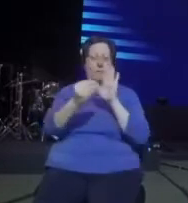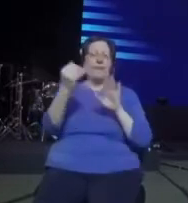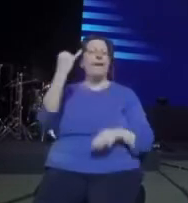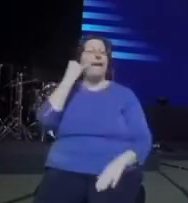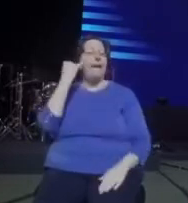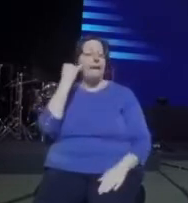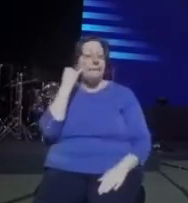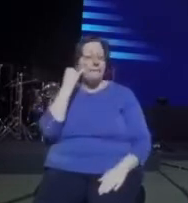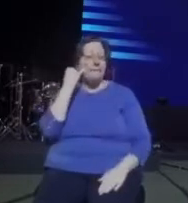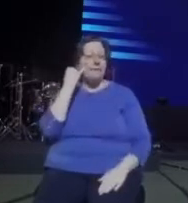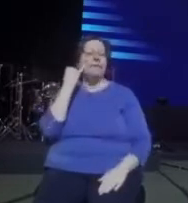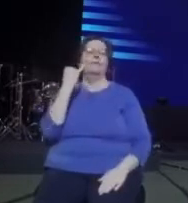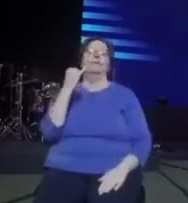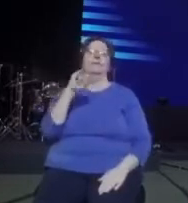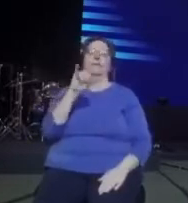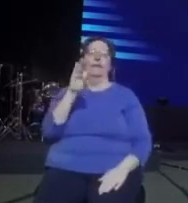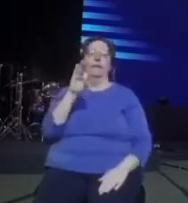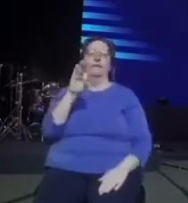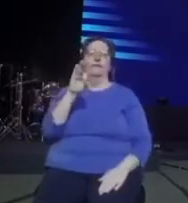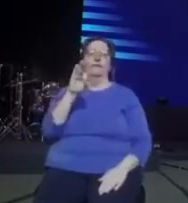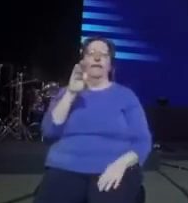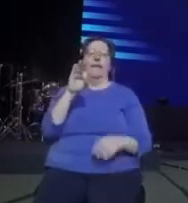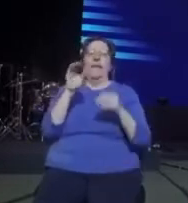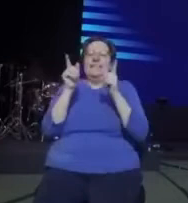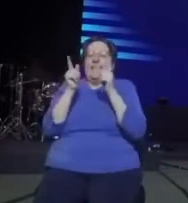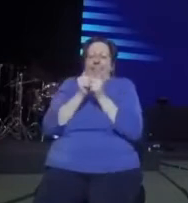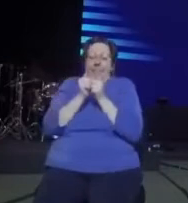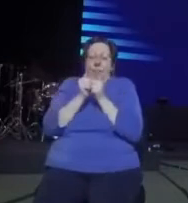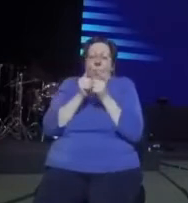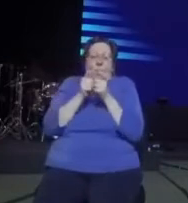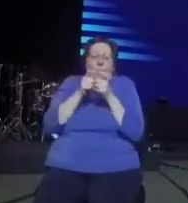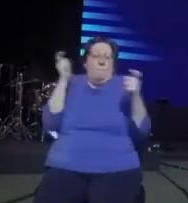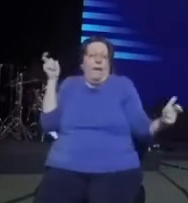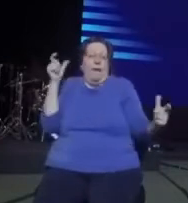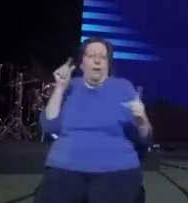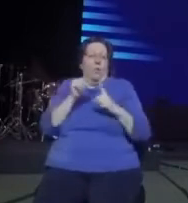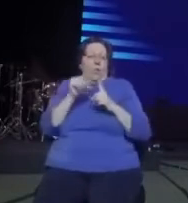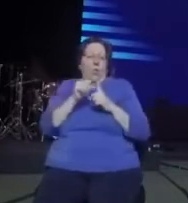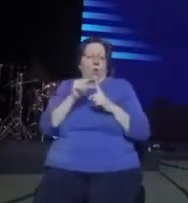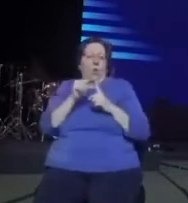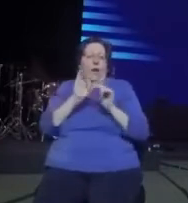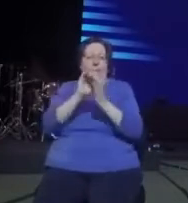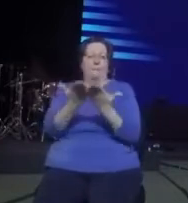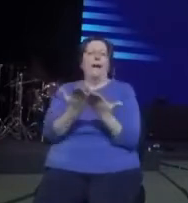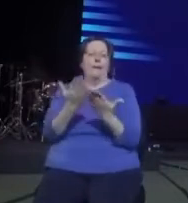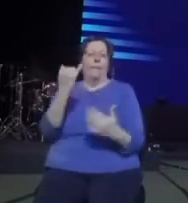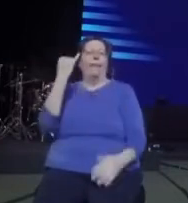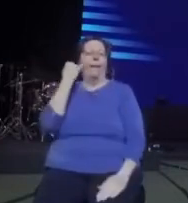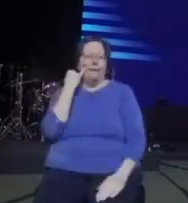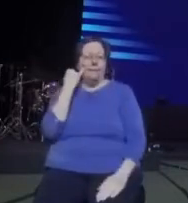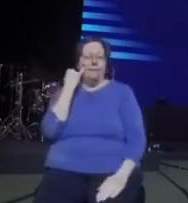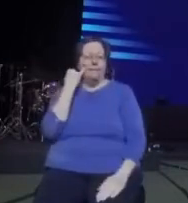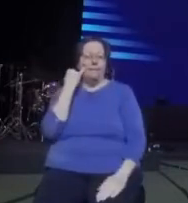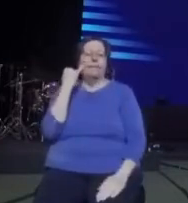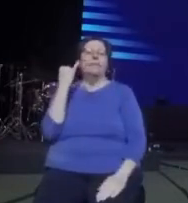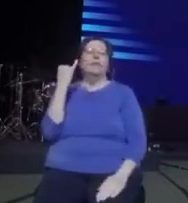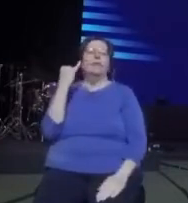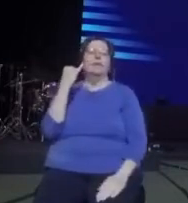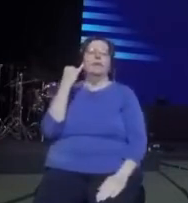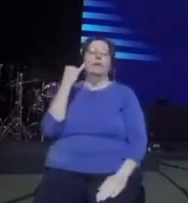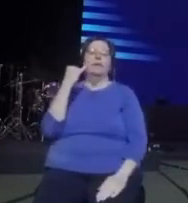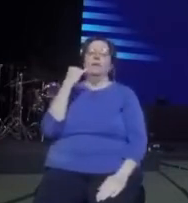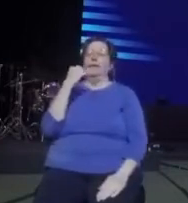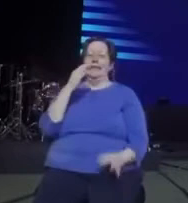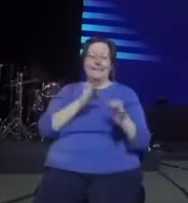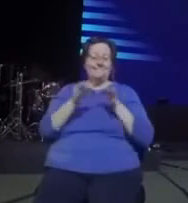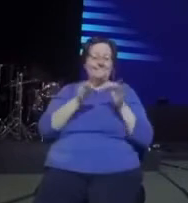on. If. That biggest little word in the whole entire Bible is the word if. It says so much